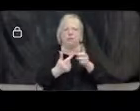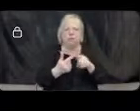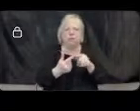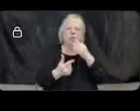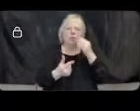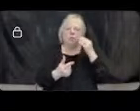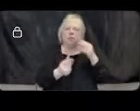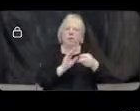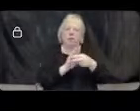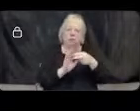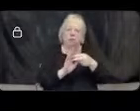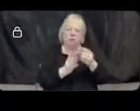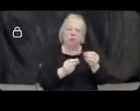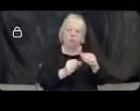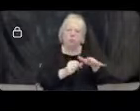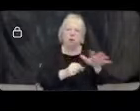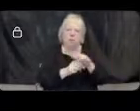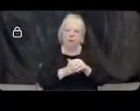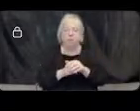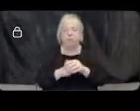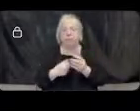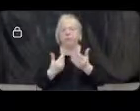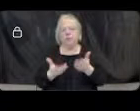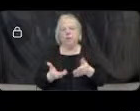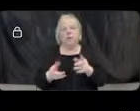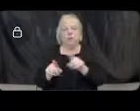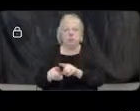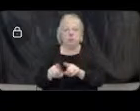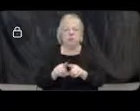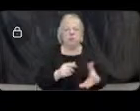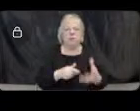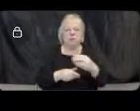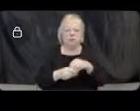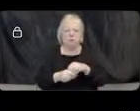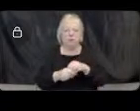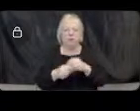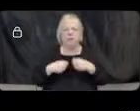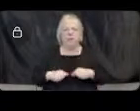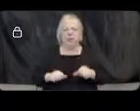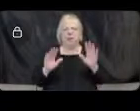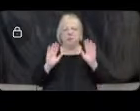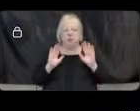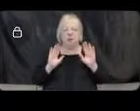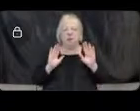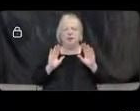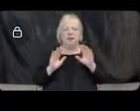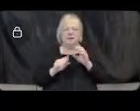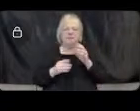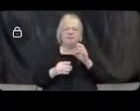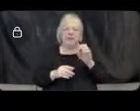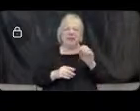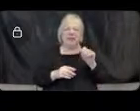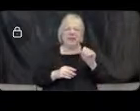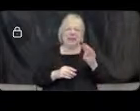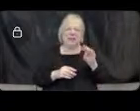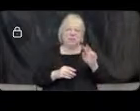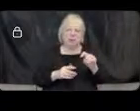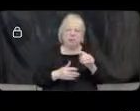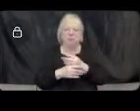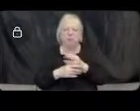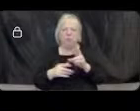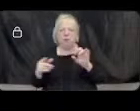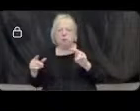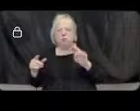zoned properties. The proposal also includes the abandonment of these additional easements located between Ranch Drive and the